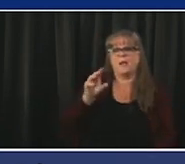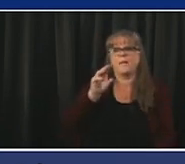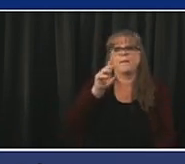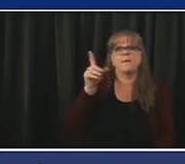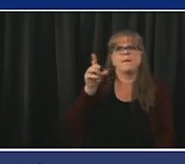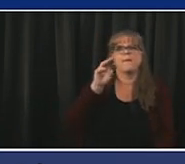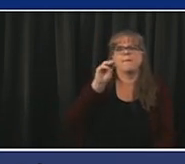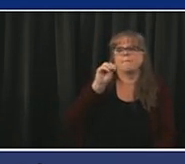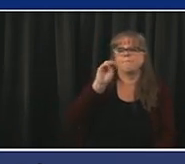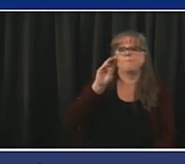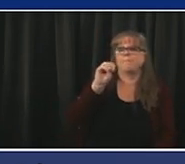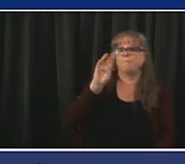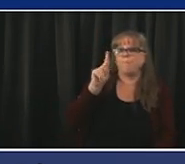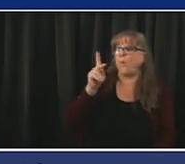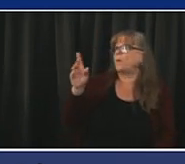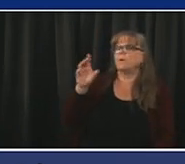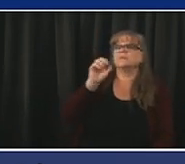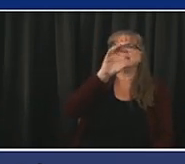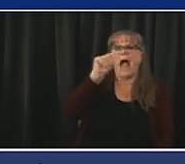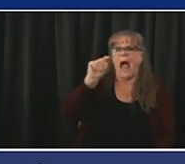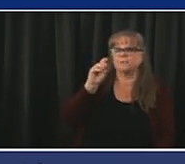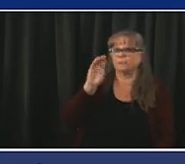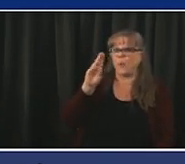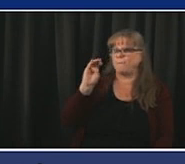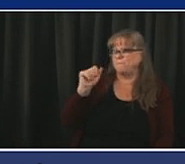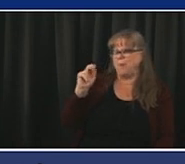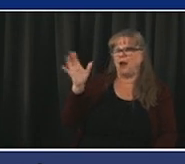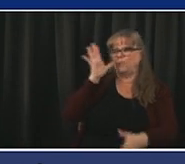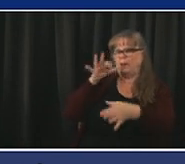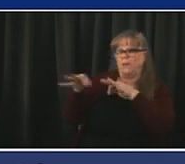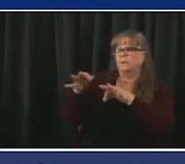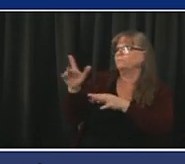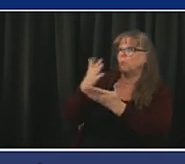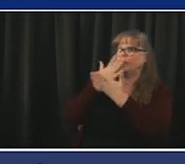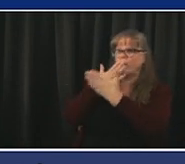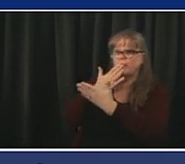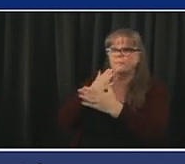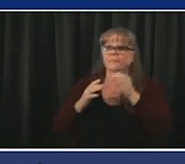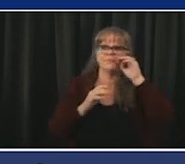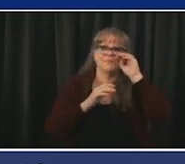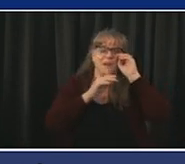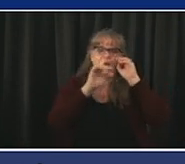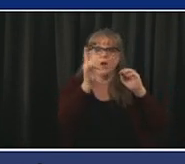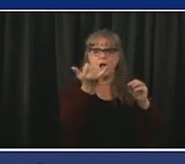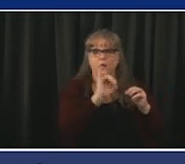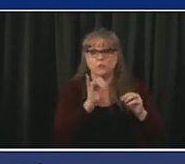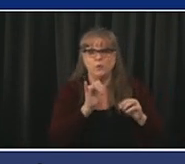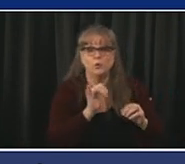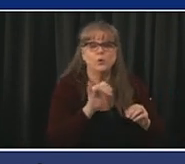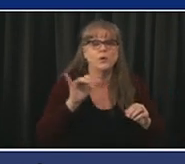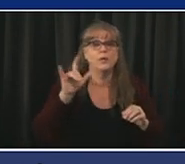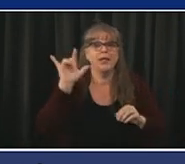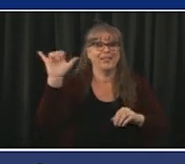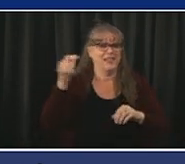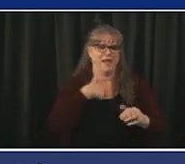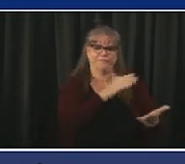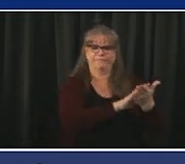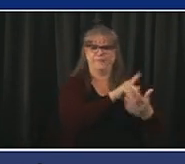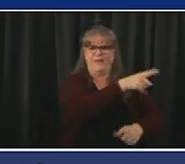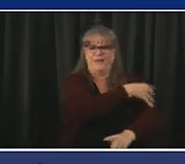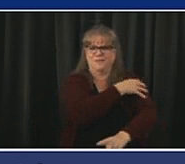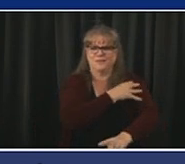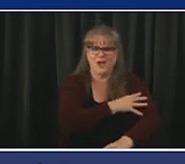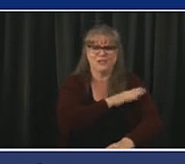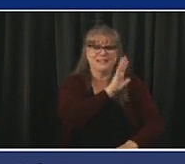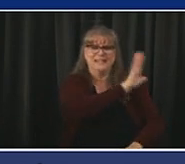for joining us here today. I do want to take a moment to recognize the incredible work that General Sherman and his team are doing for